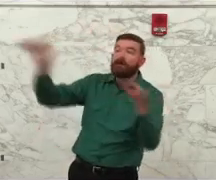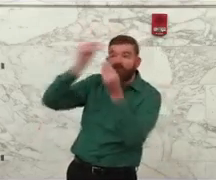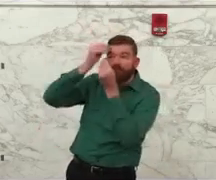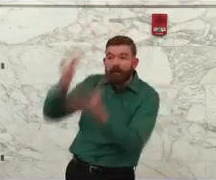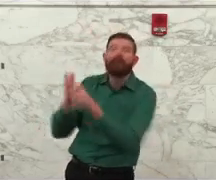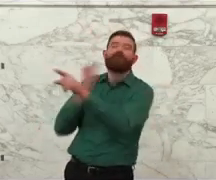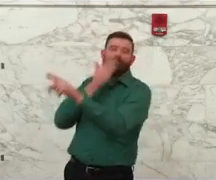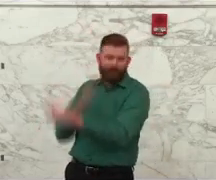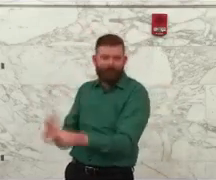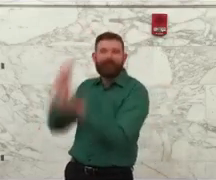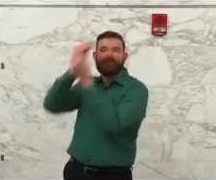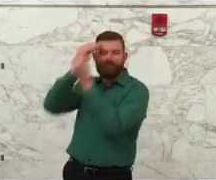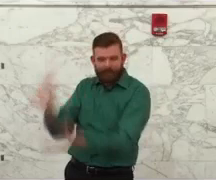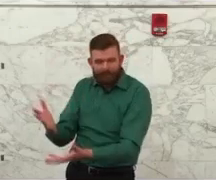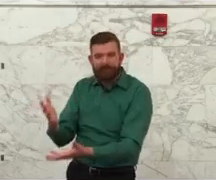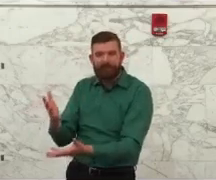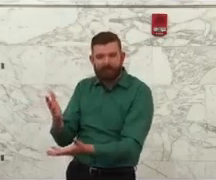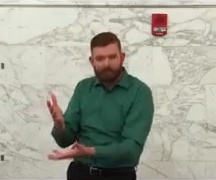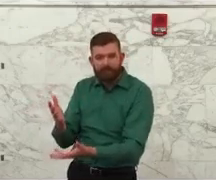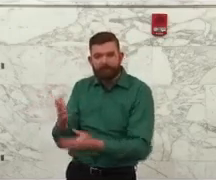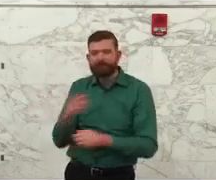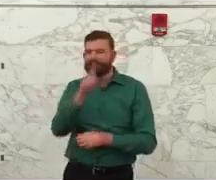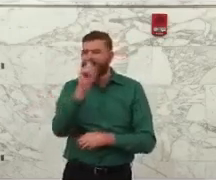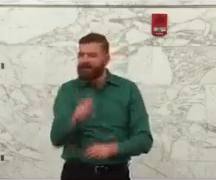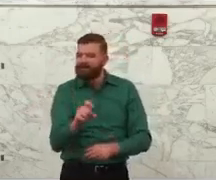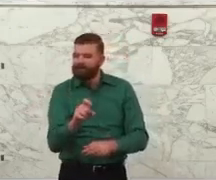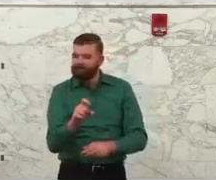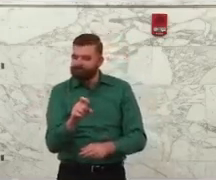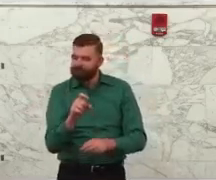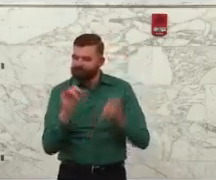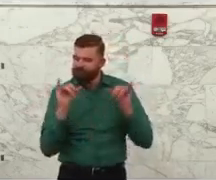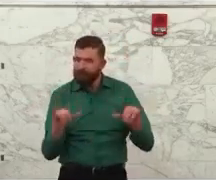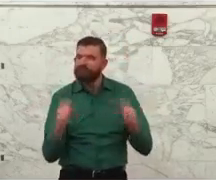said, be stronger on the other side of this. Again,